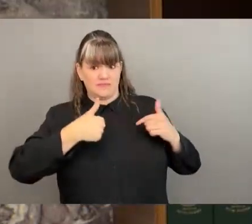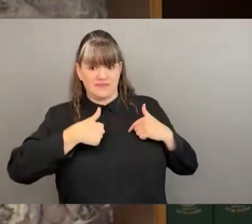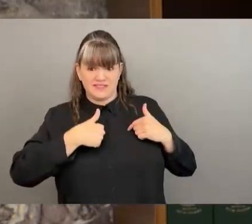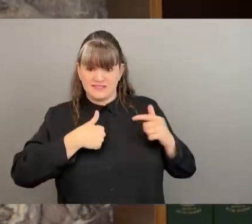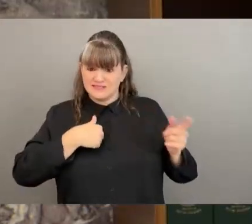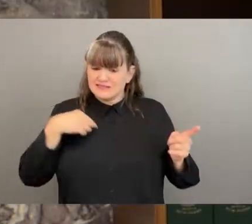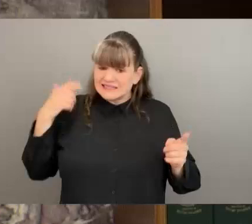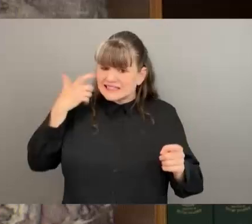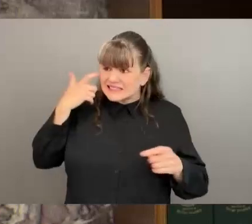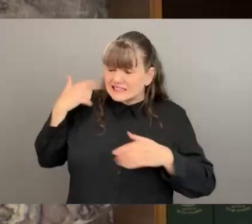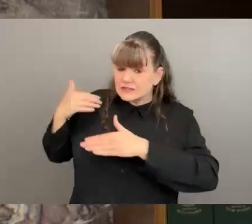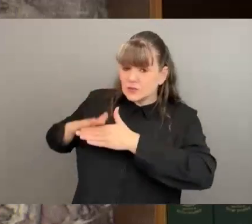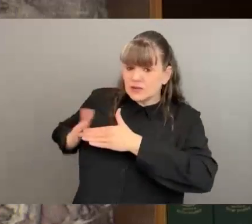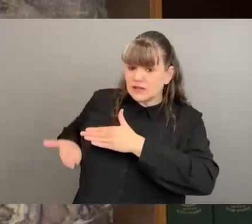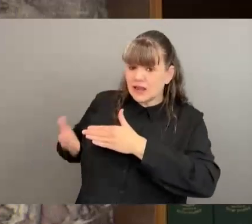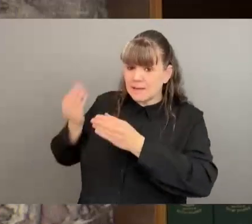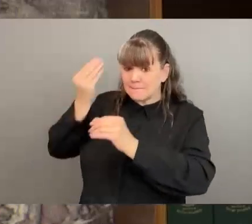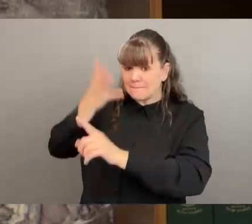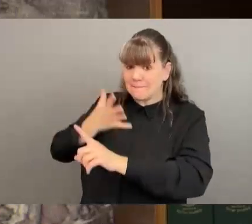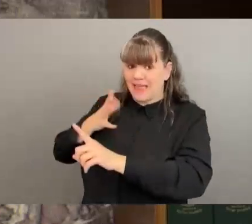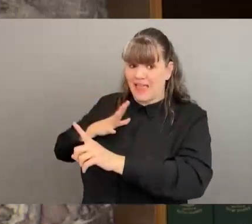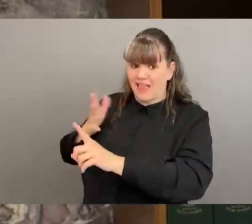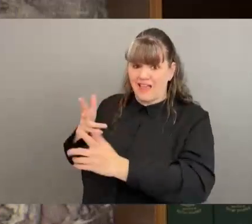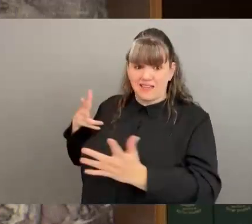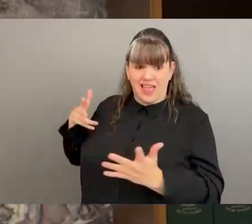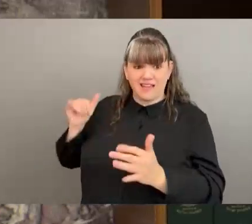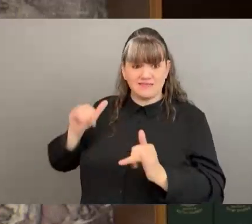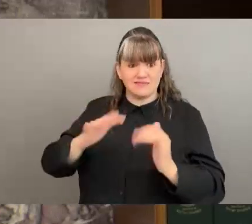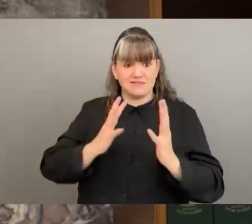to slit his own throat with a machete.